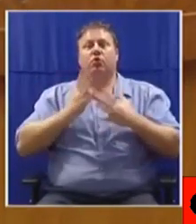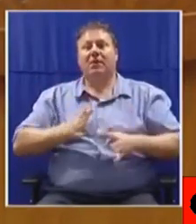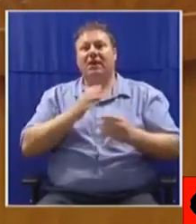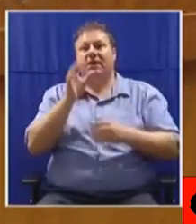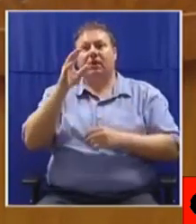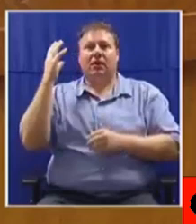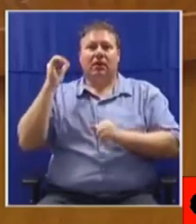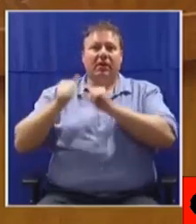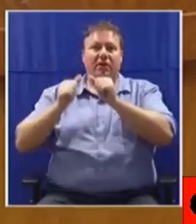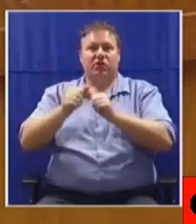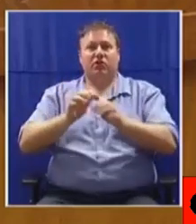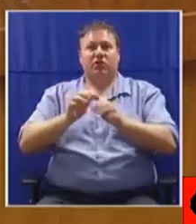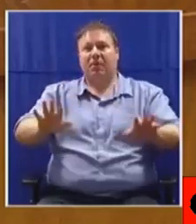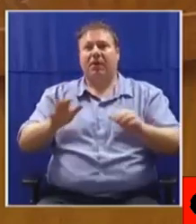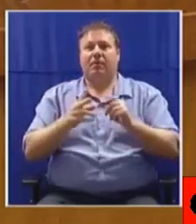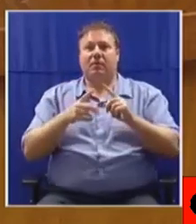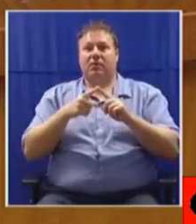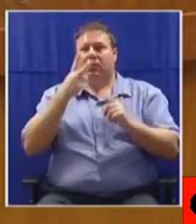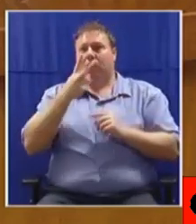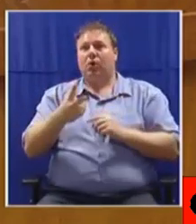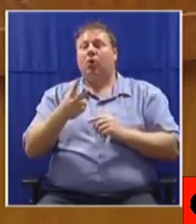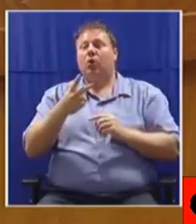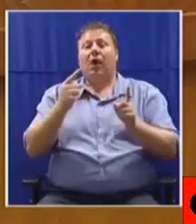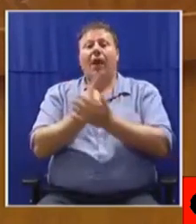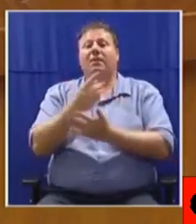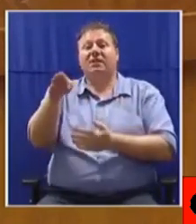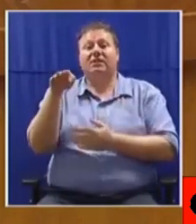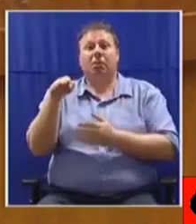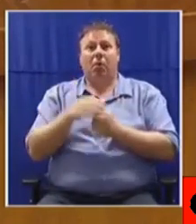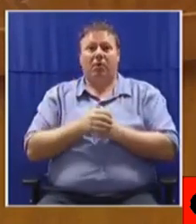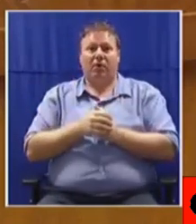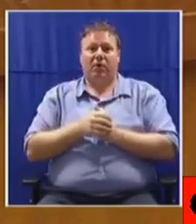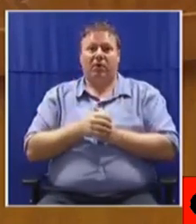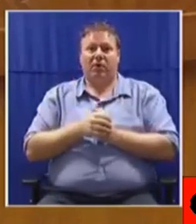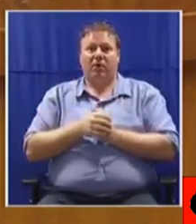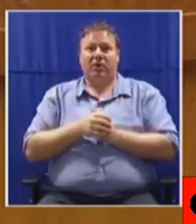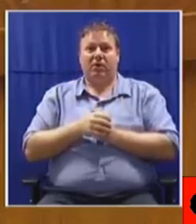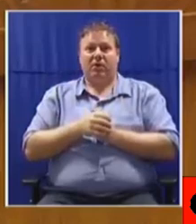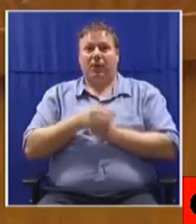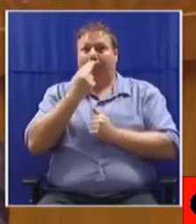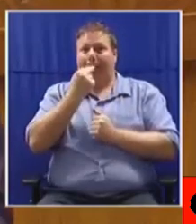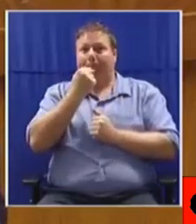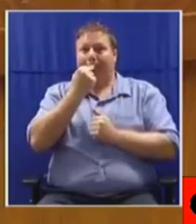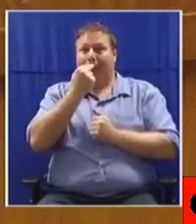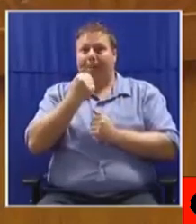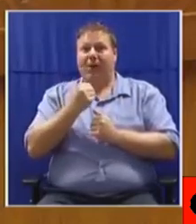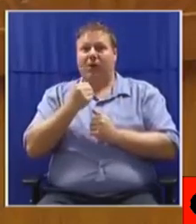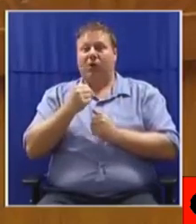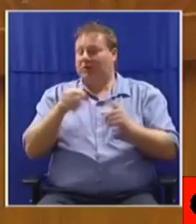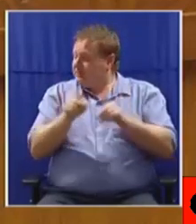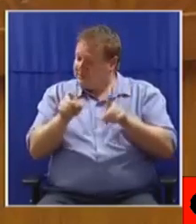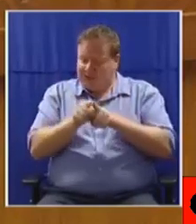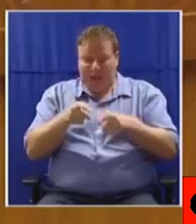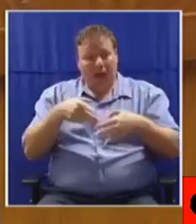look. Go and have a look at what happened in Zimbabwe when your beloved Robert Mugabe went down the same